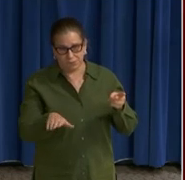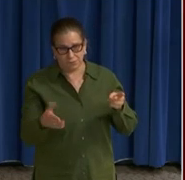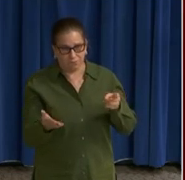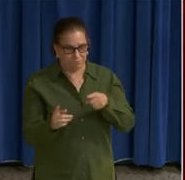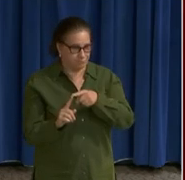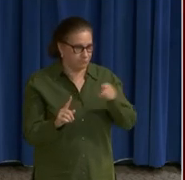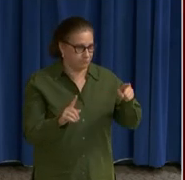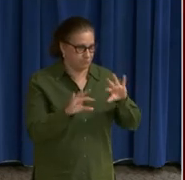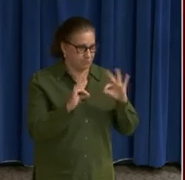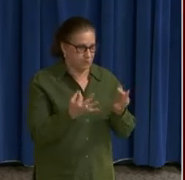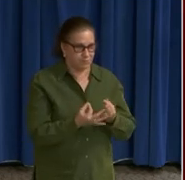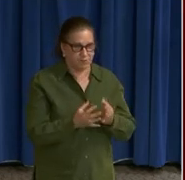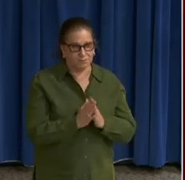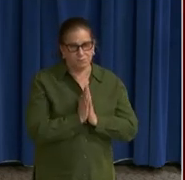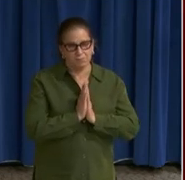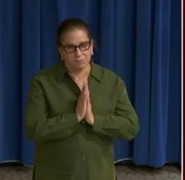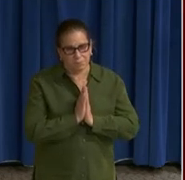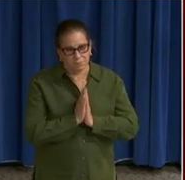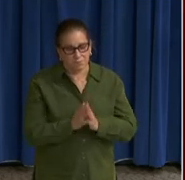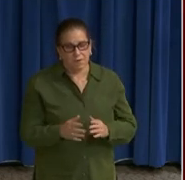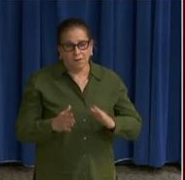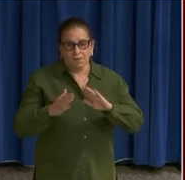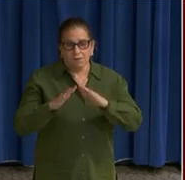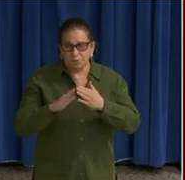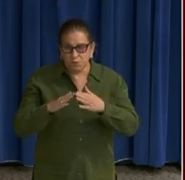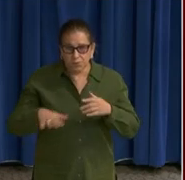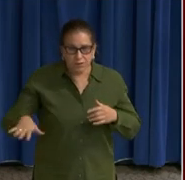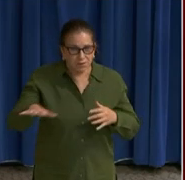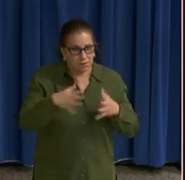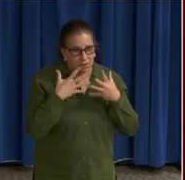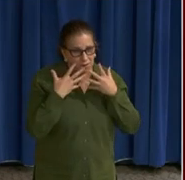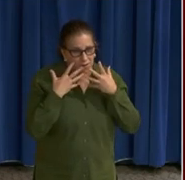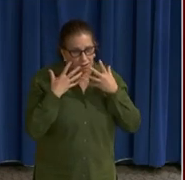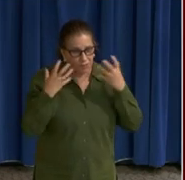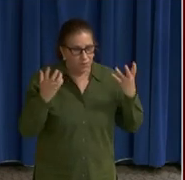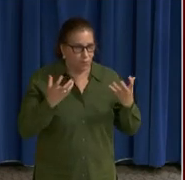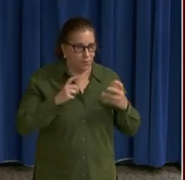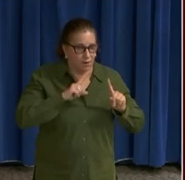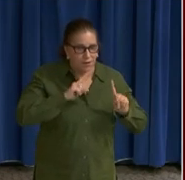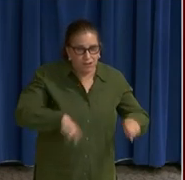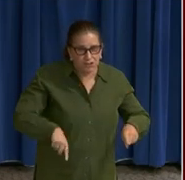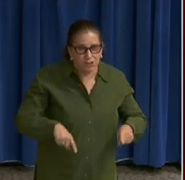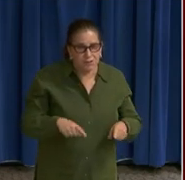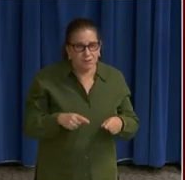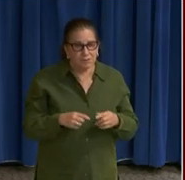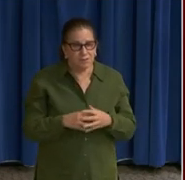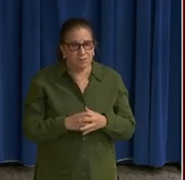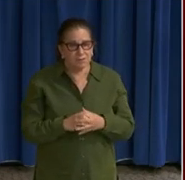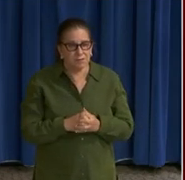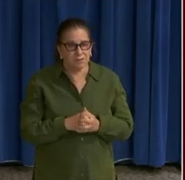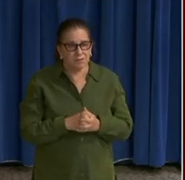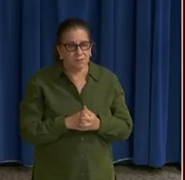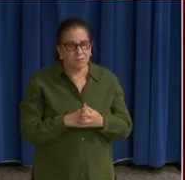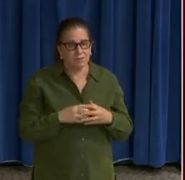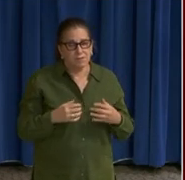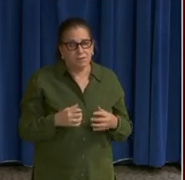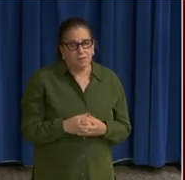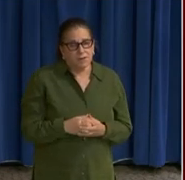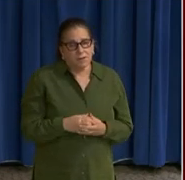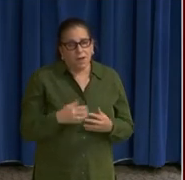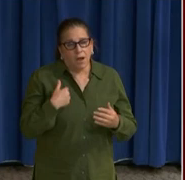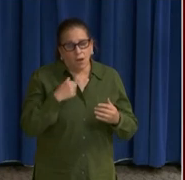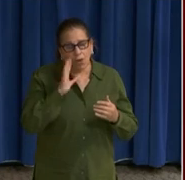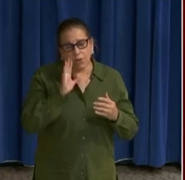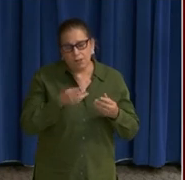know that they want answers, and we want to today provide you with as much information